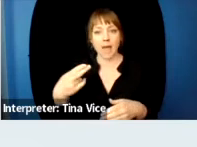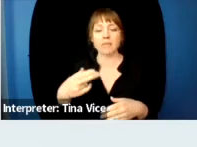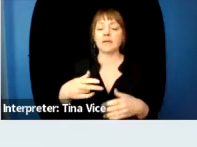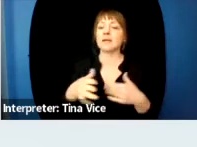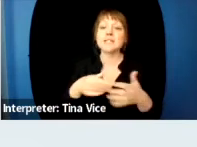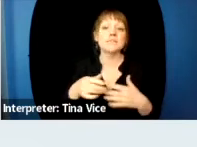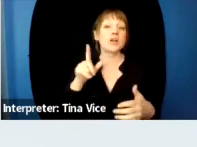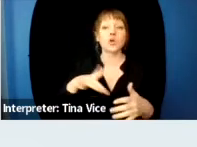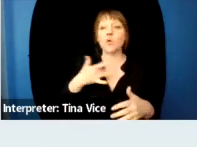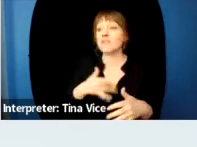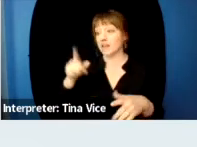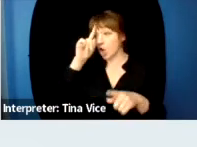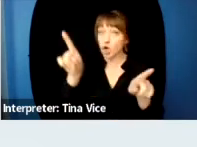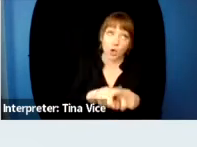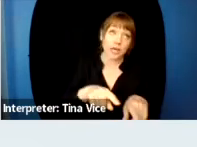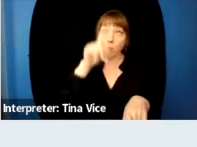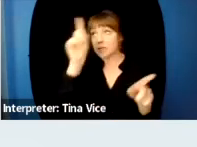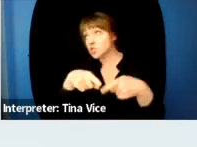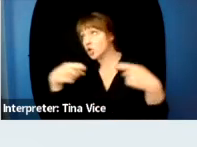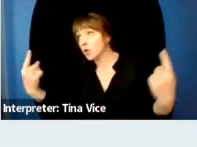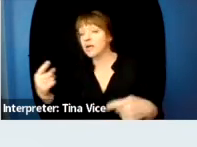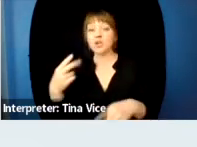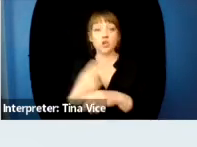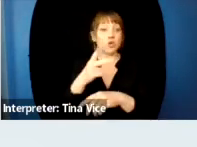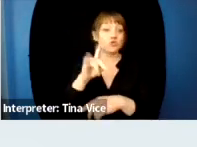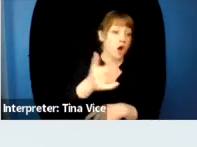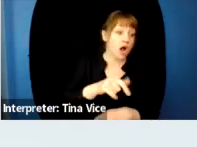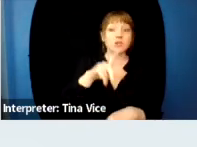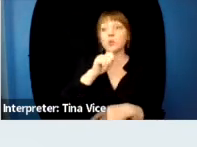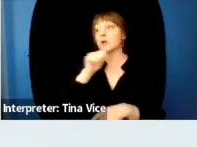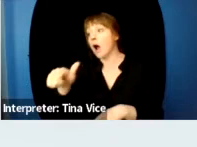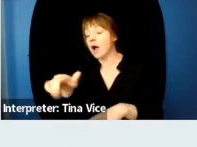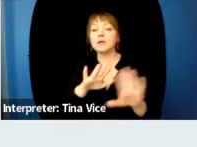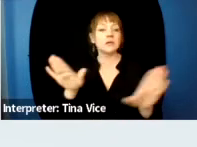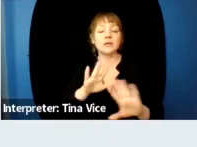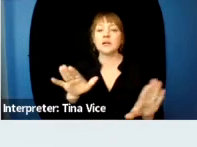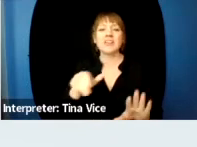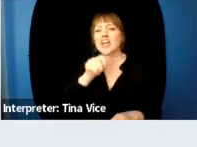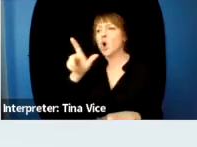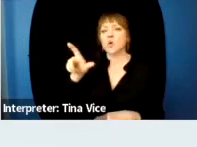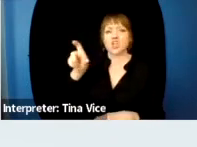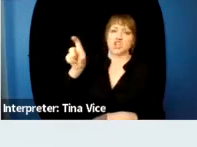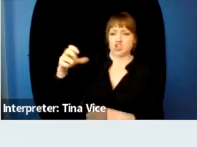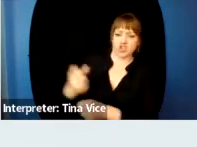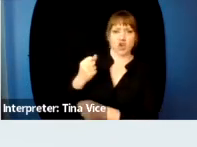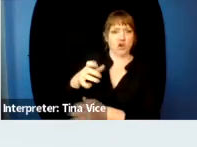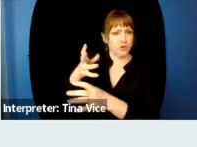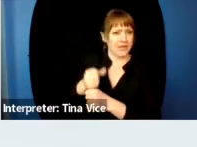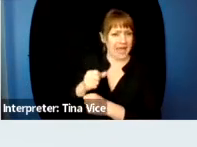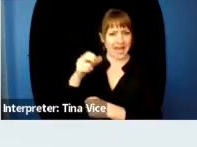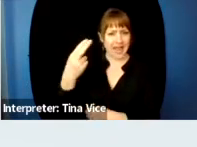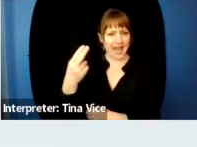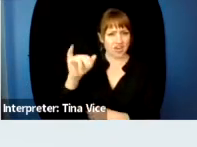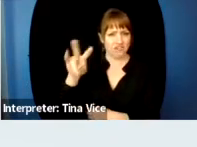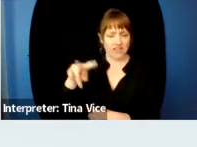drug use, I think we would all agree that those patients don't deserve to have HIV or hepatitis or